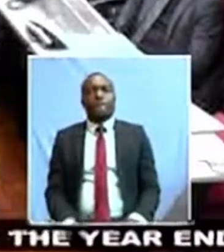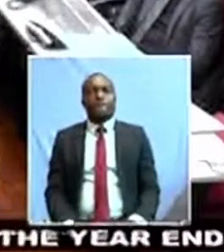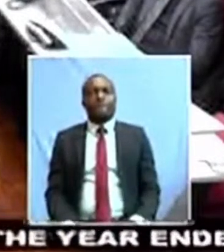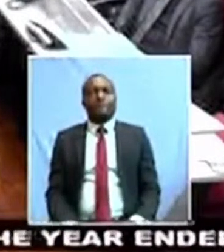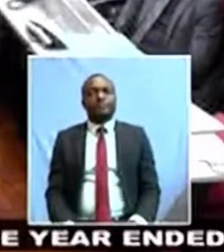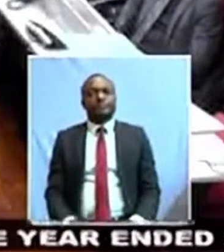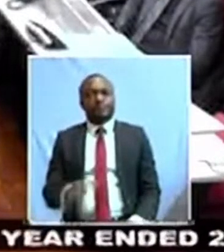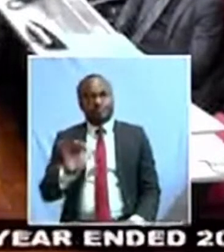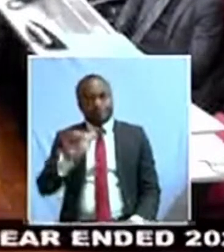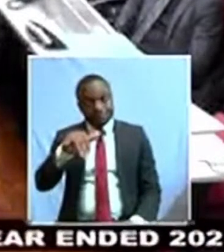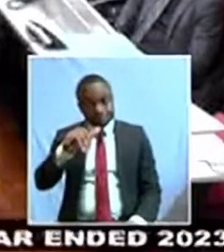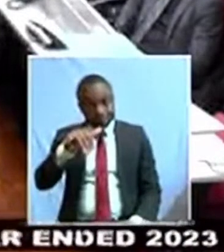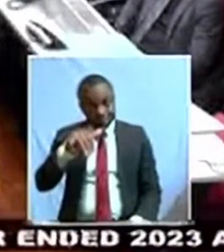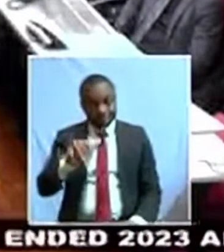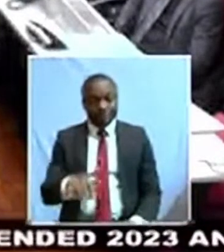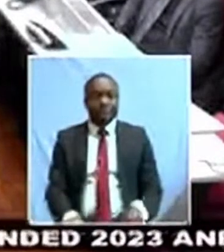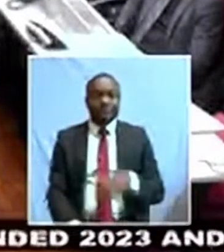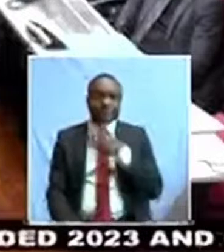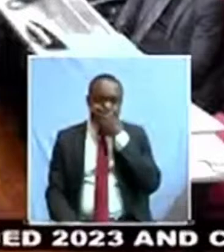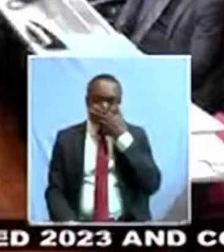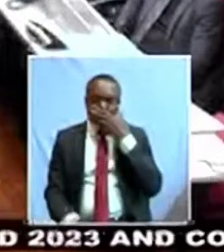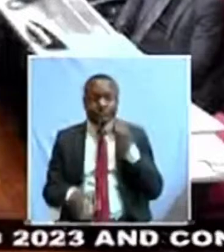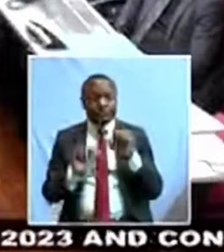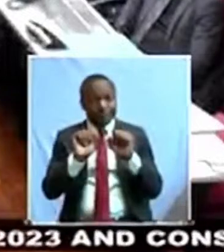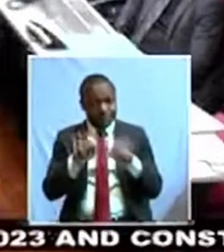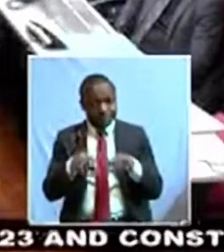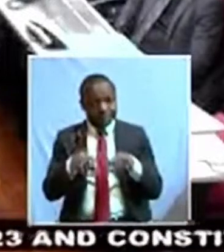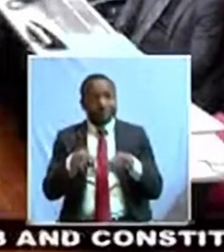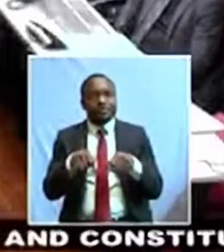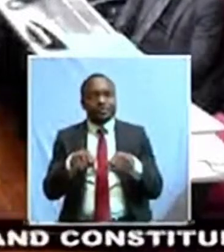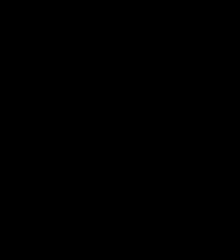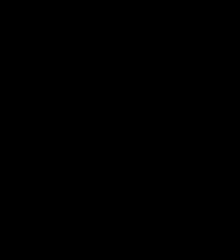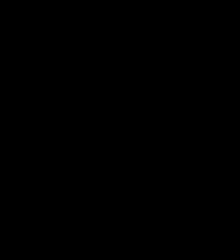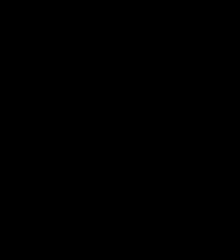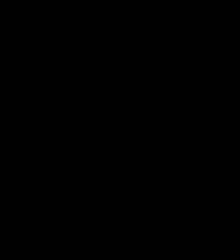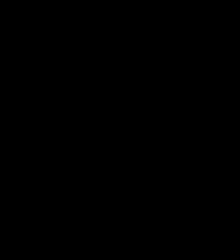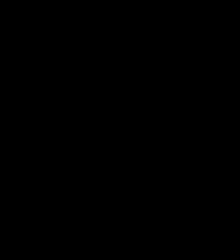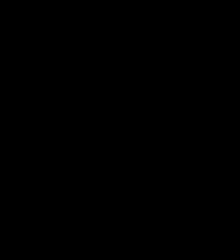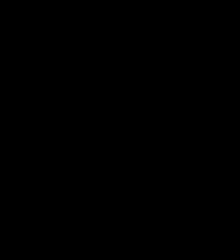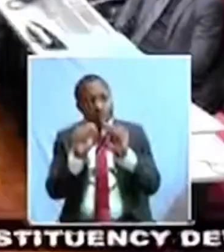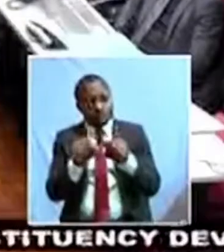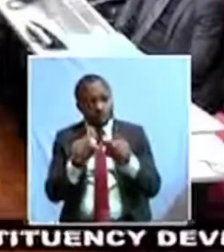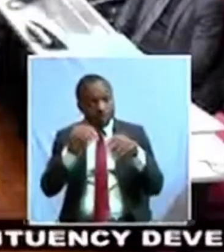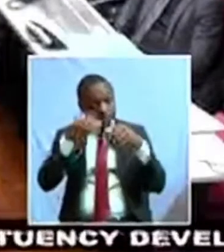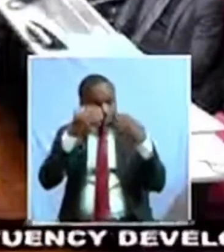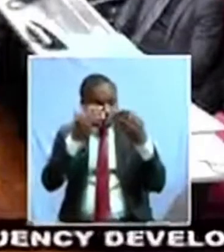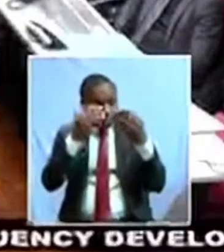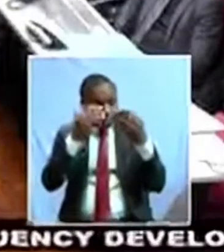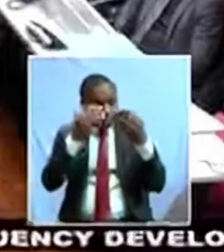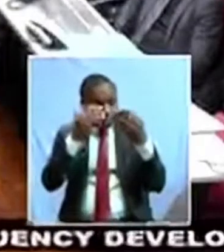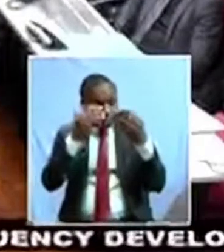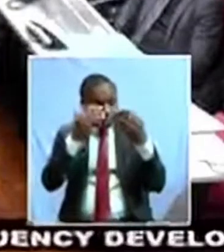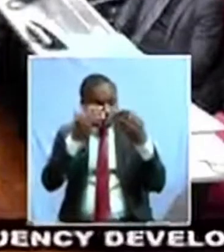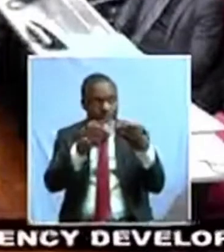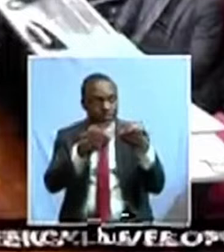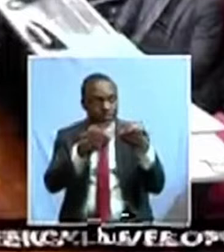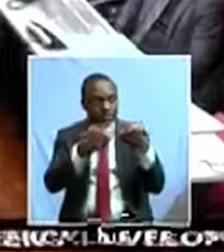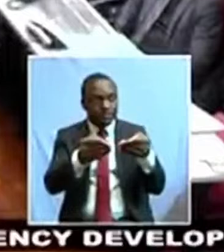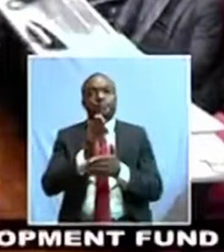may ask that probably we may give